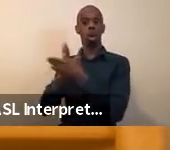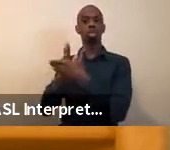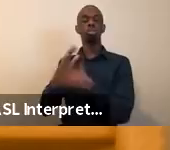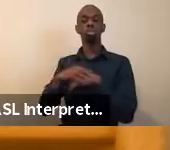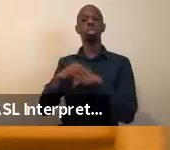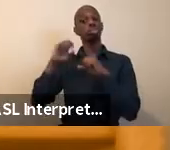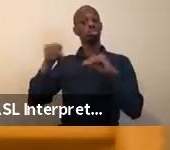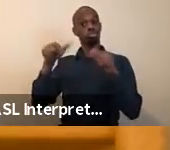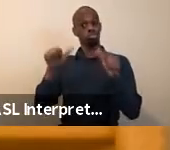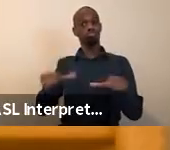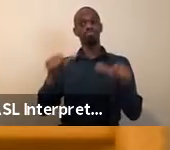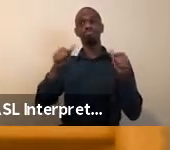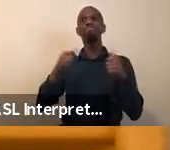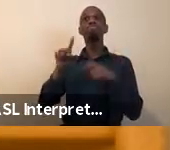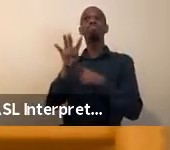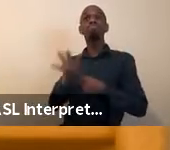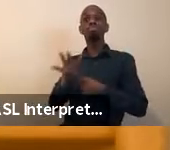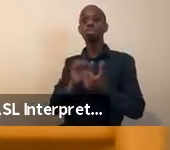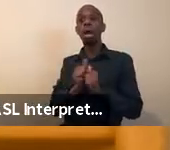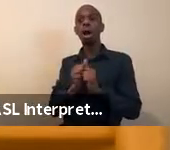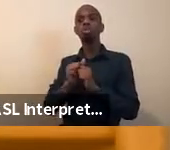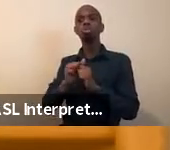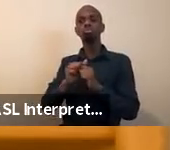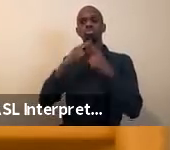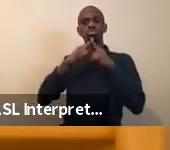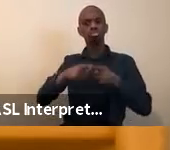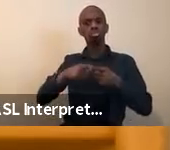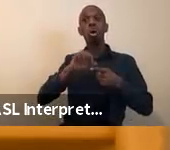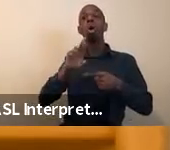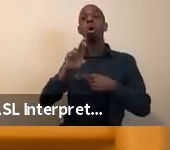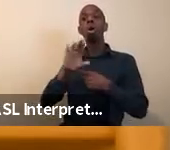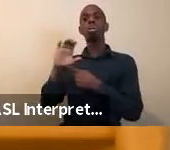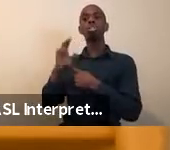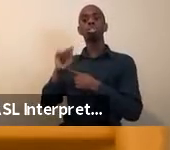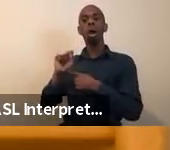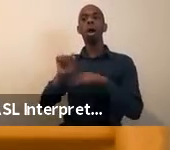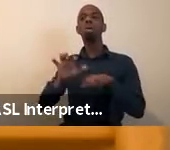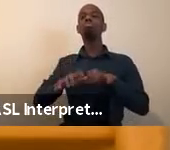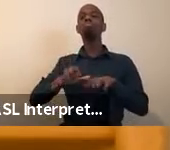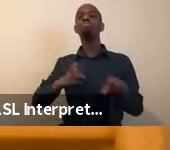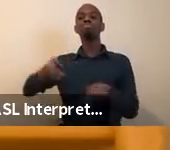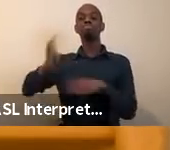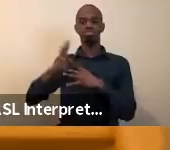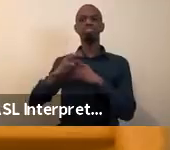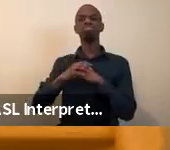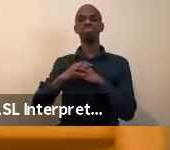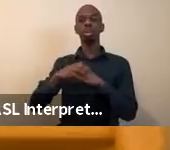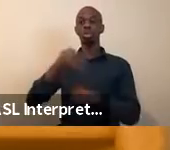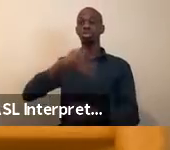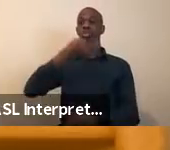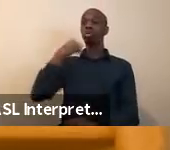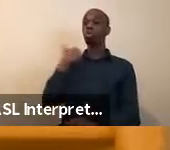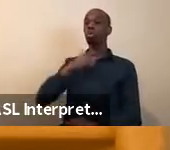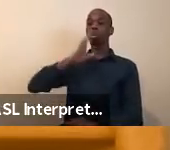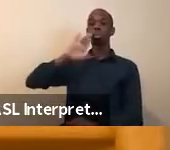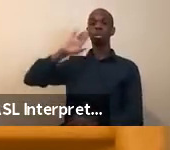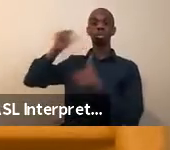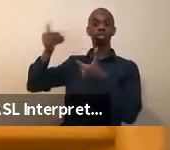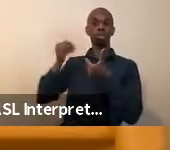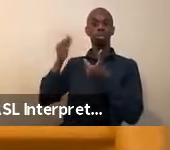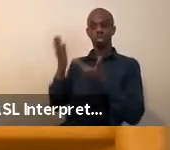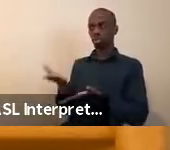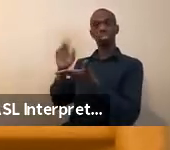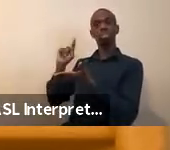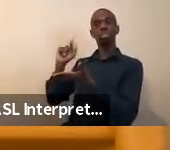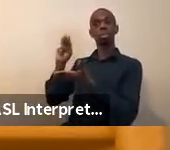on YouTube. I'm going to briefly introduce Tamara, and then we will bring her on screen to start the lecture. Tamara K. Nopper